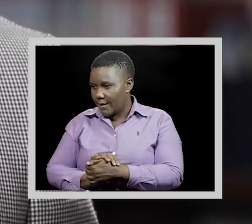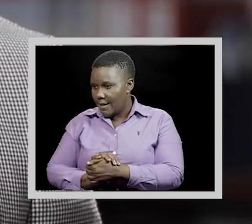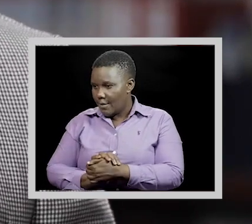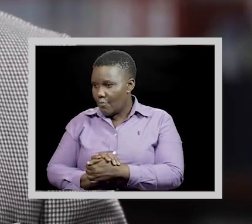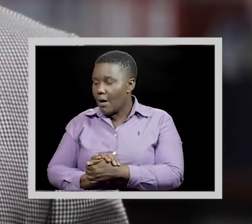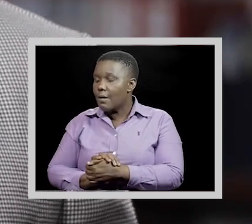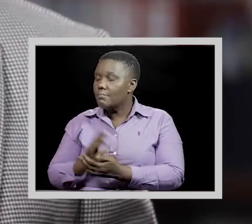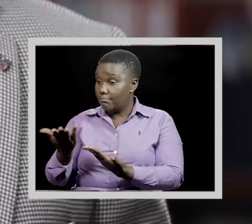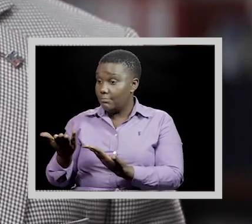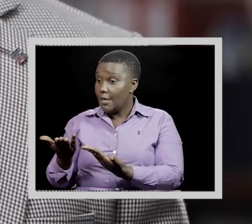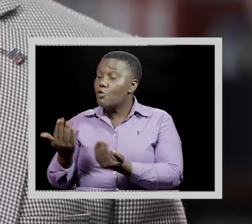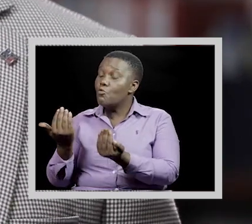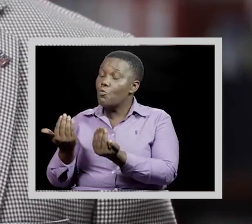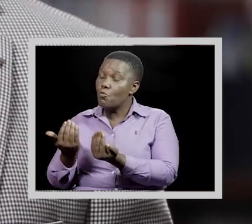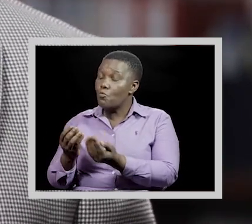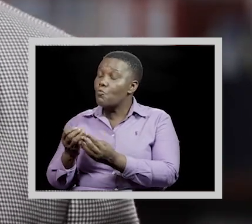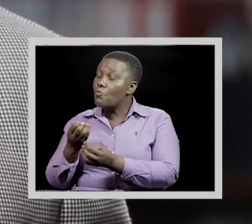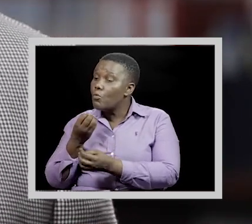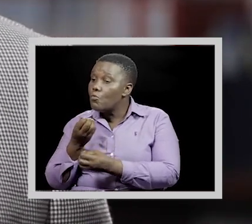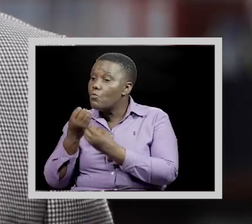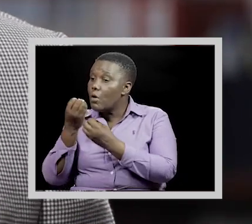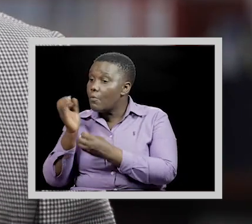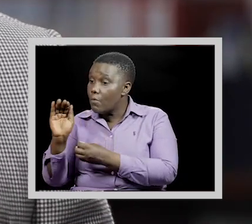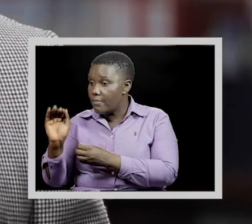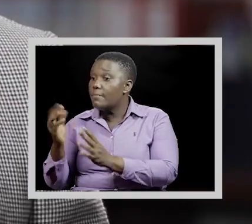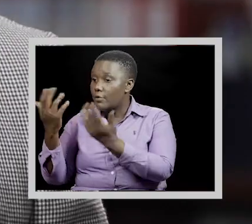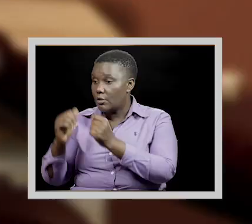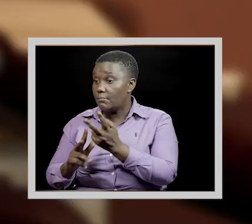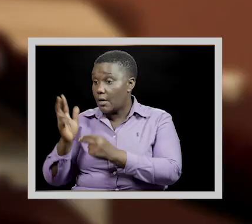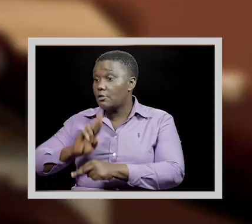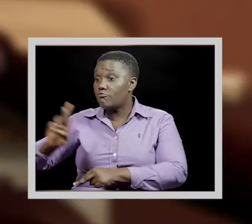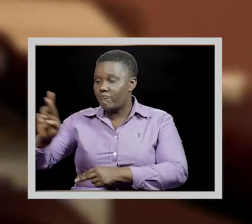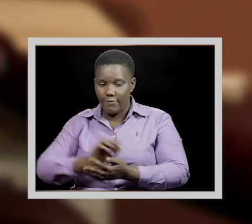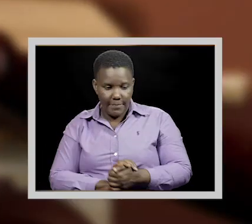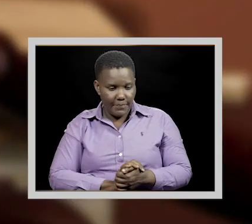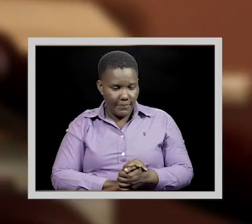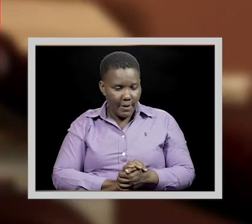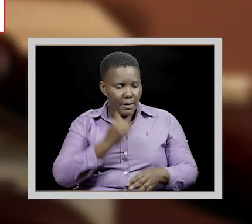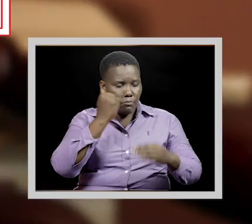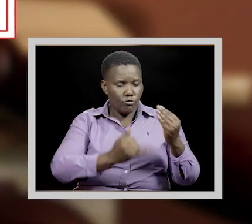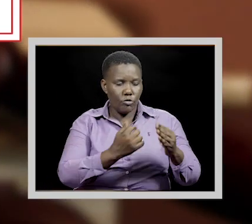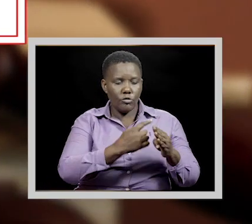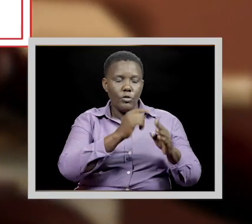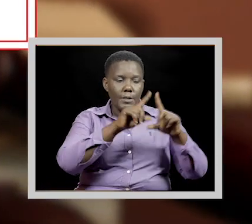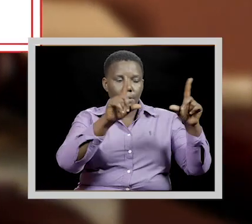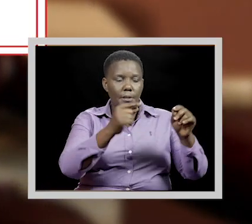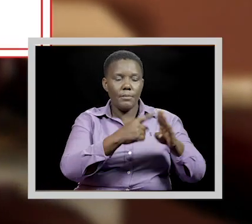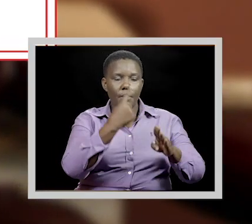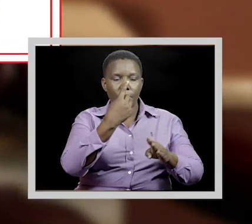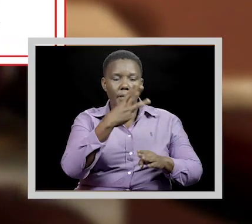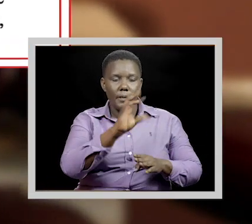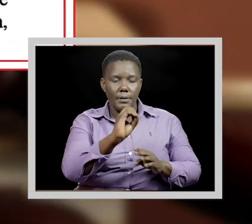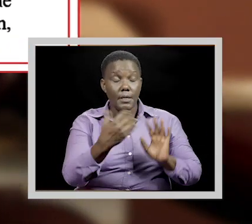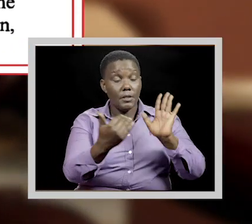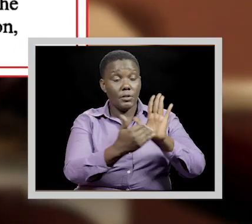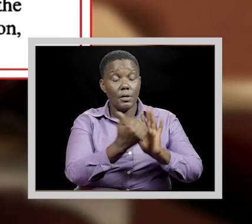their right to appeal or prefer an appeal before an appellate court. In conclusion, Section